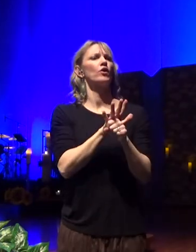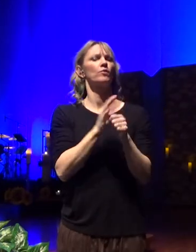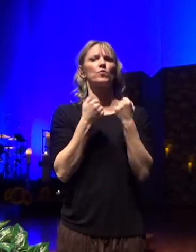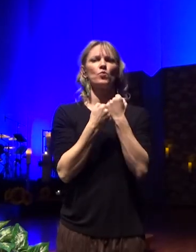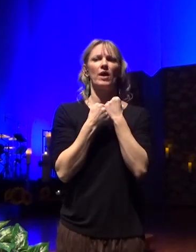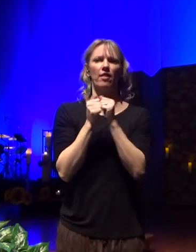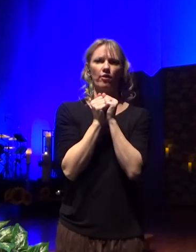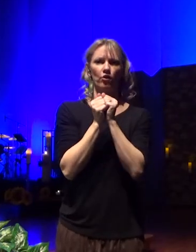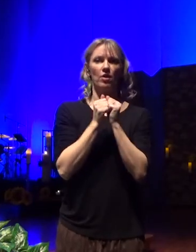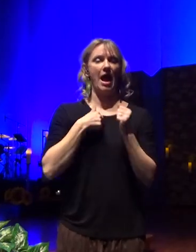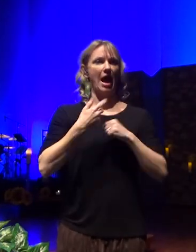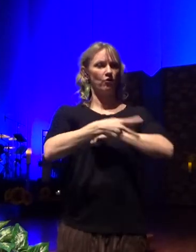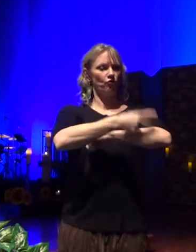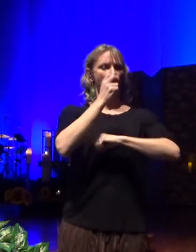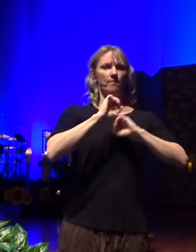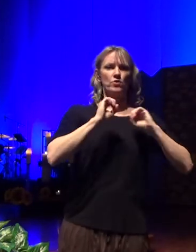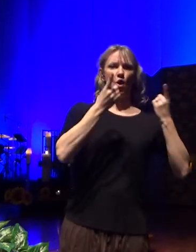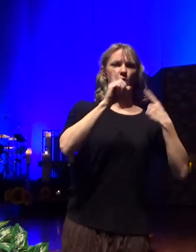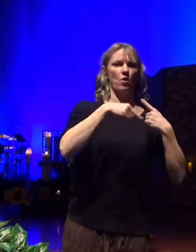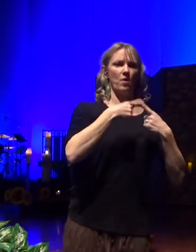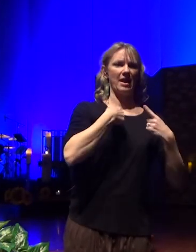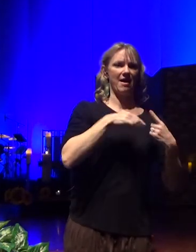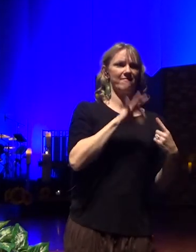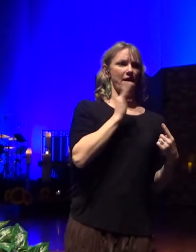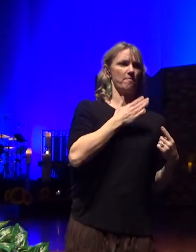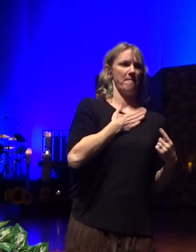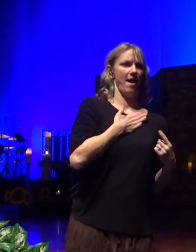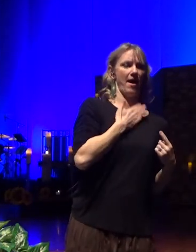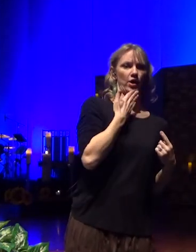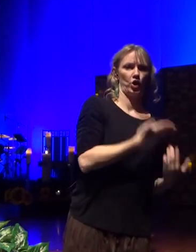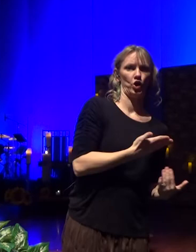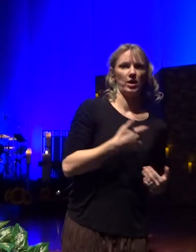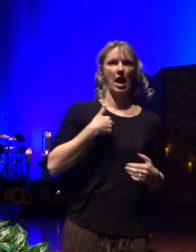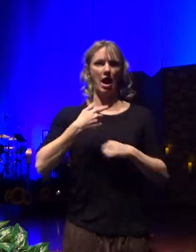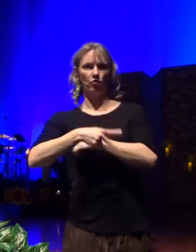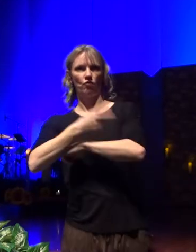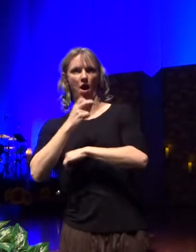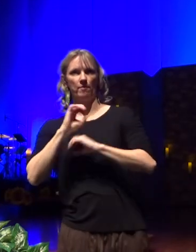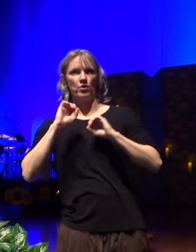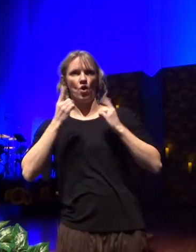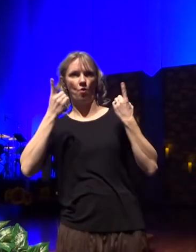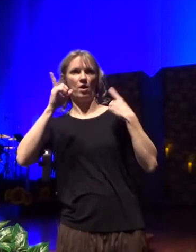an affirmation here. I rob no person when I discover my own good.